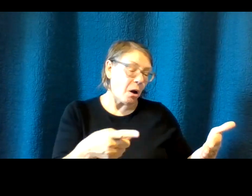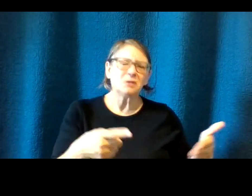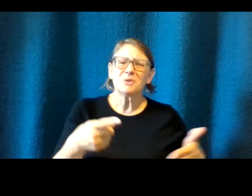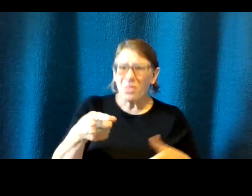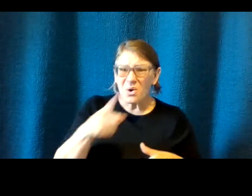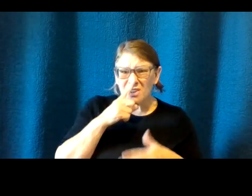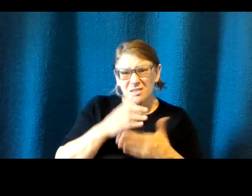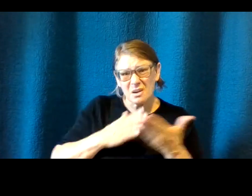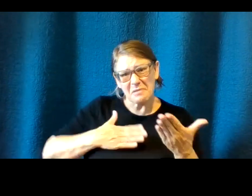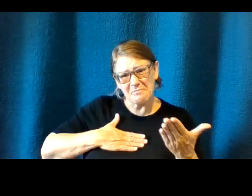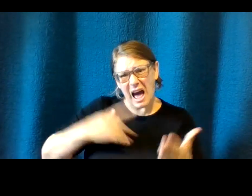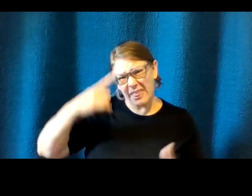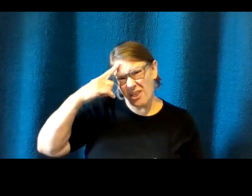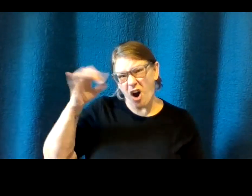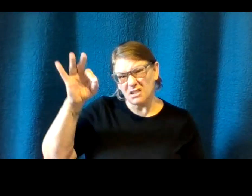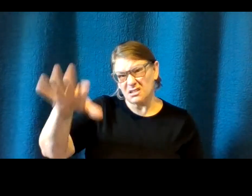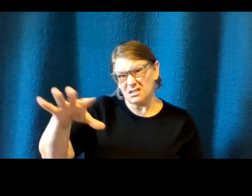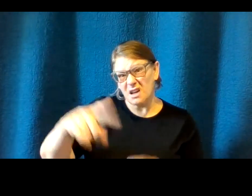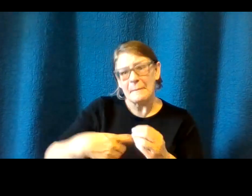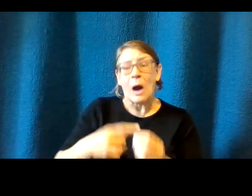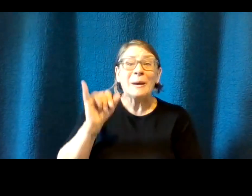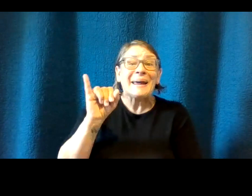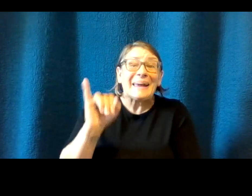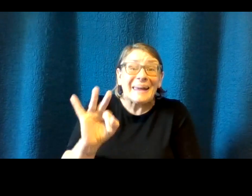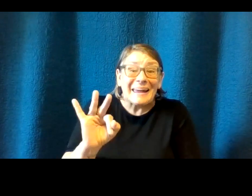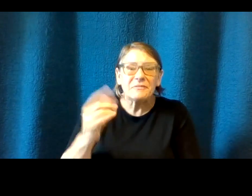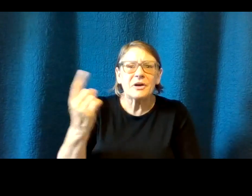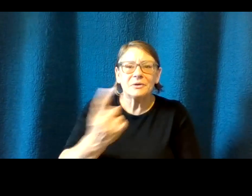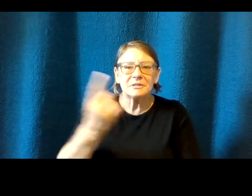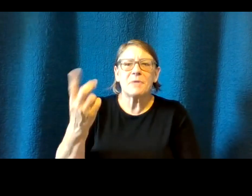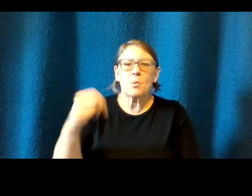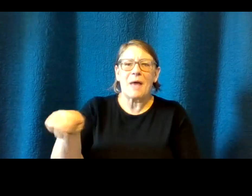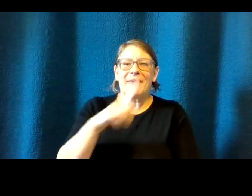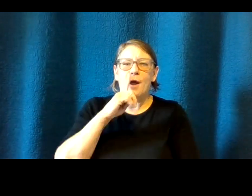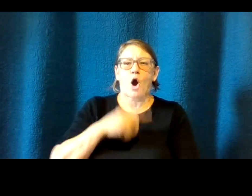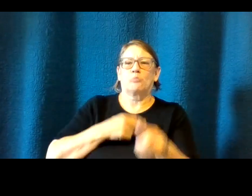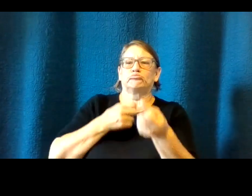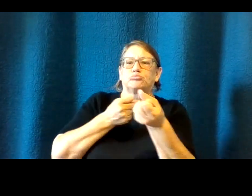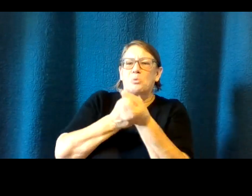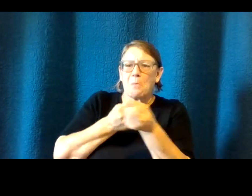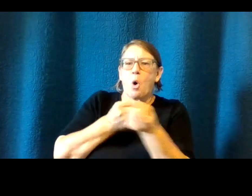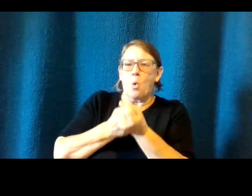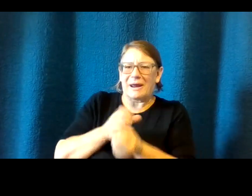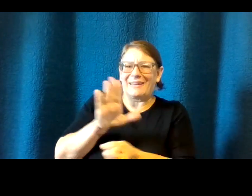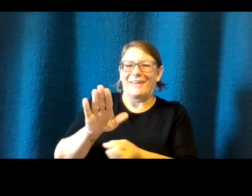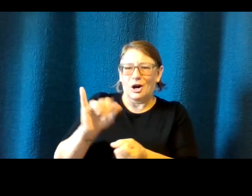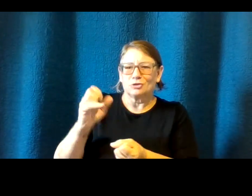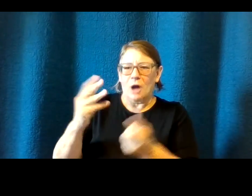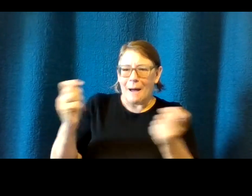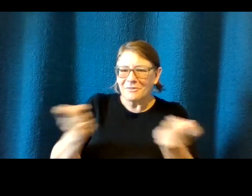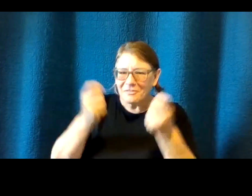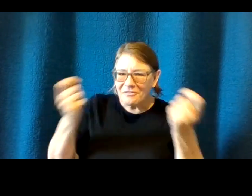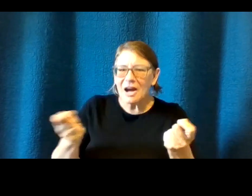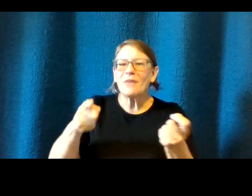of my thoughts on if there was something when they start promoting it that they realize there's